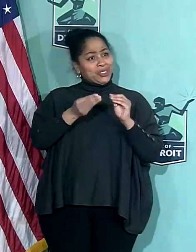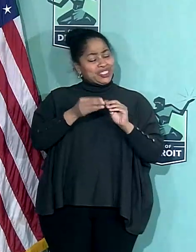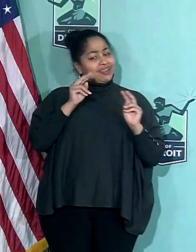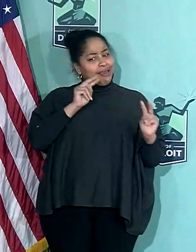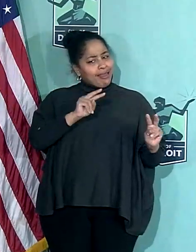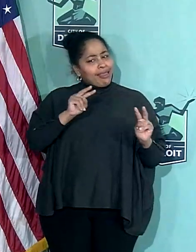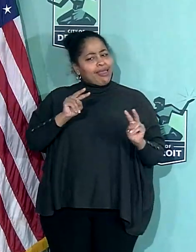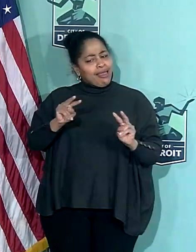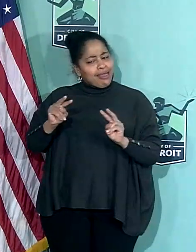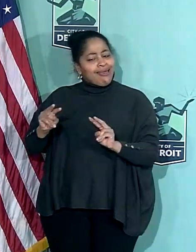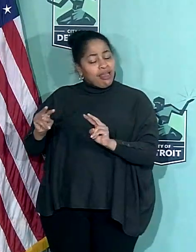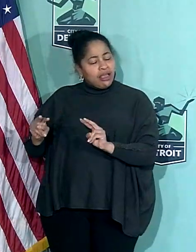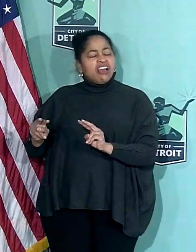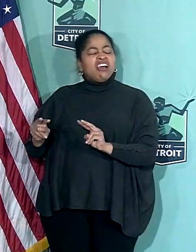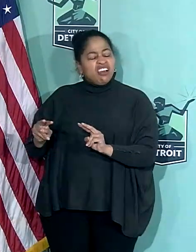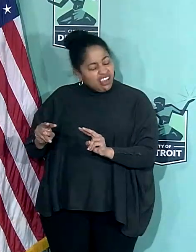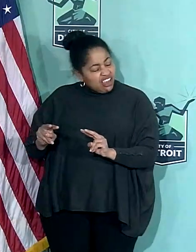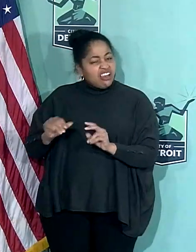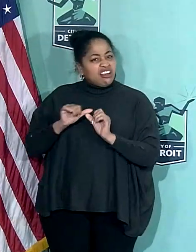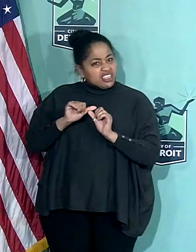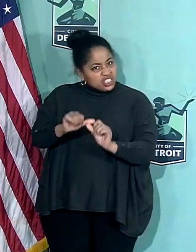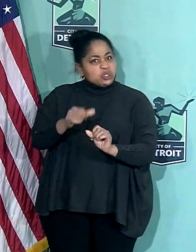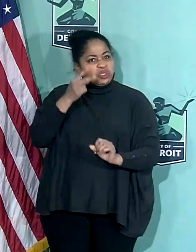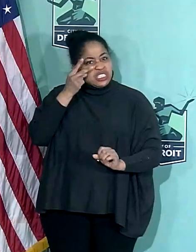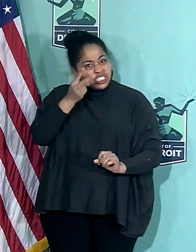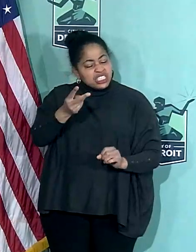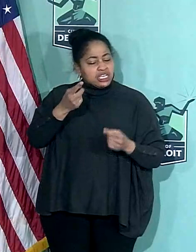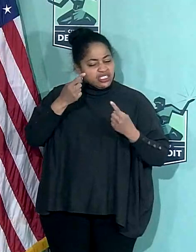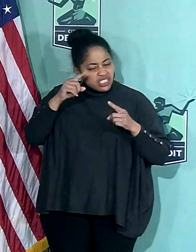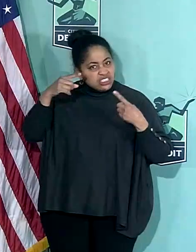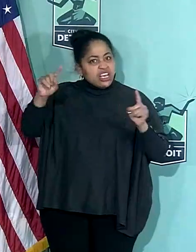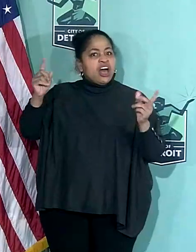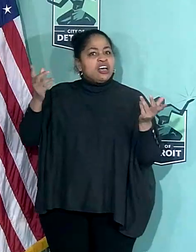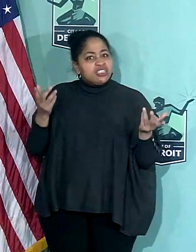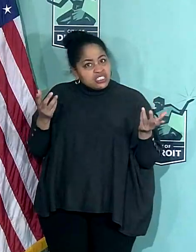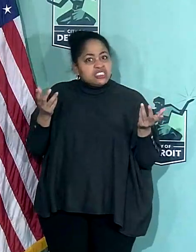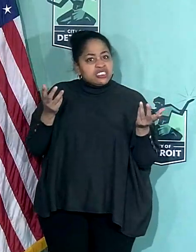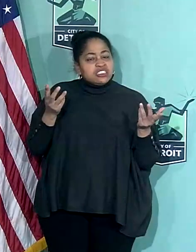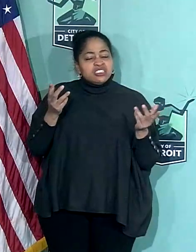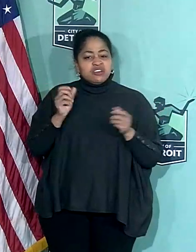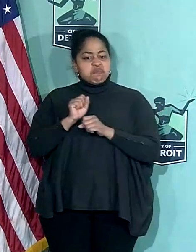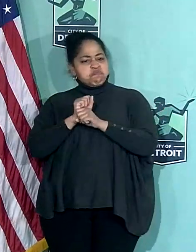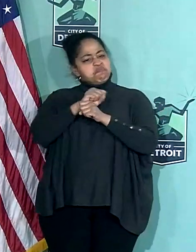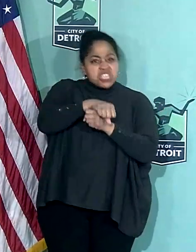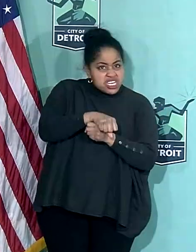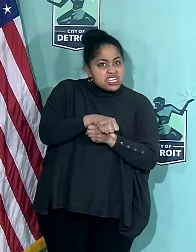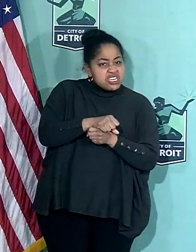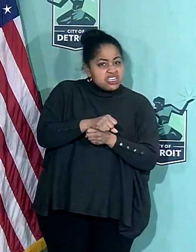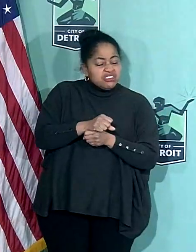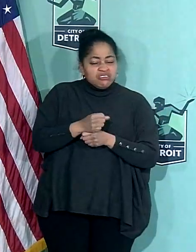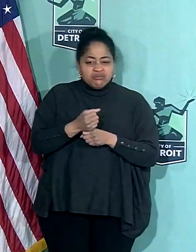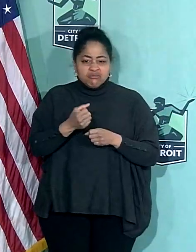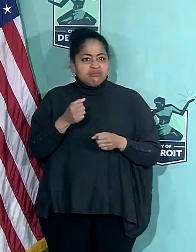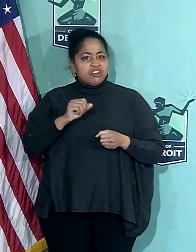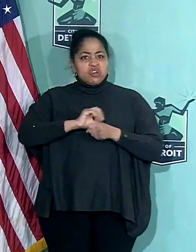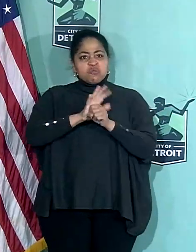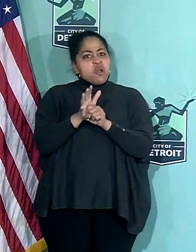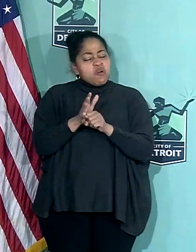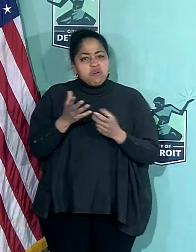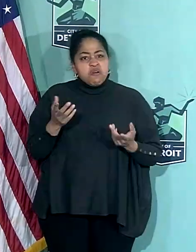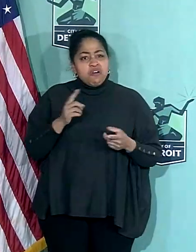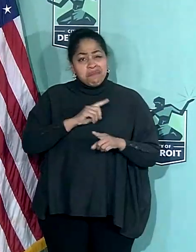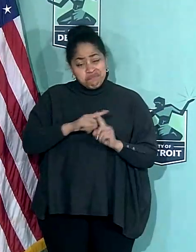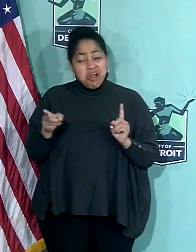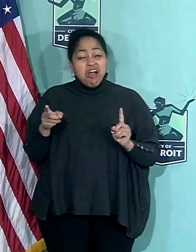are continuing to succeed at beating the coronavirus, but it reminds us that every